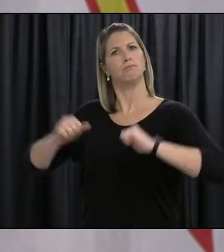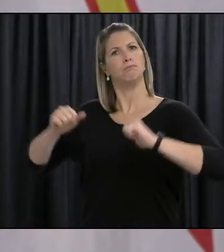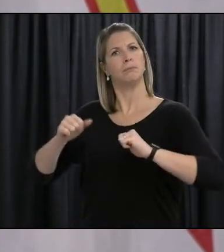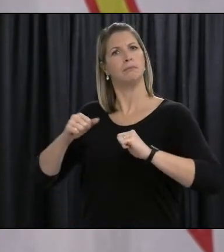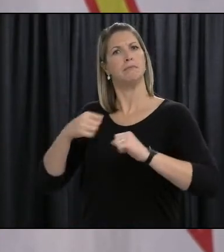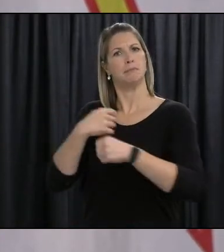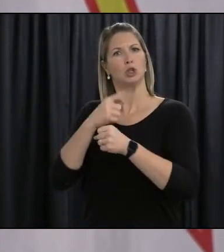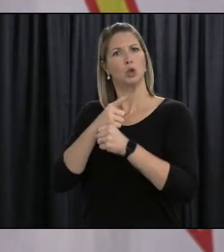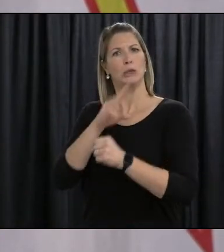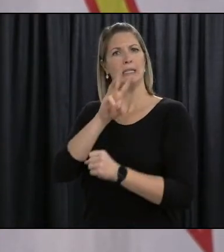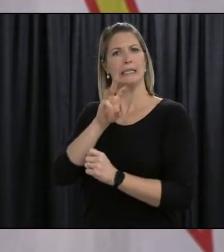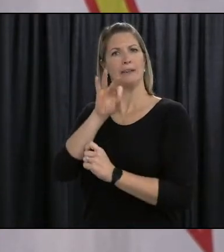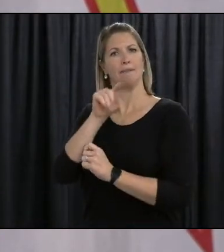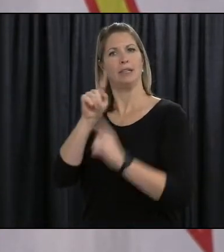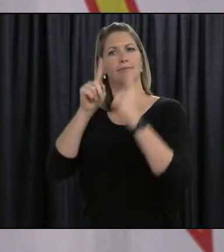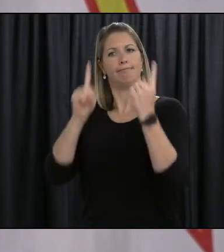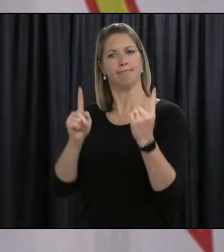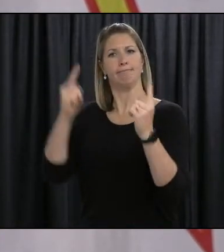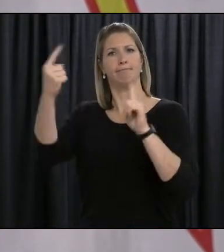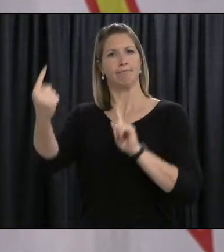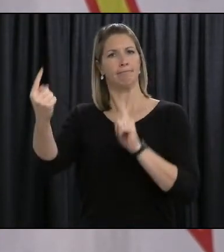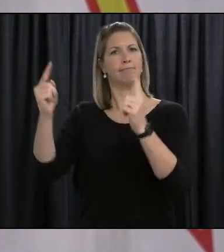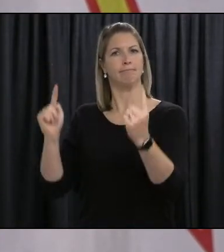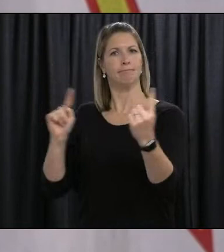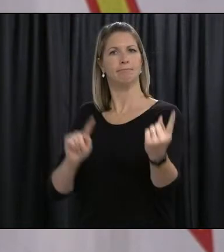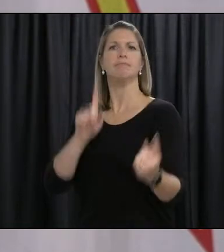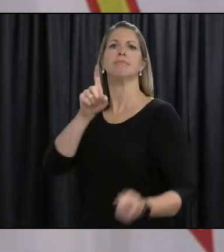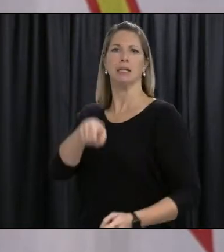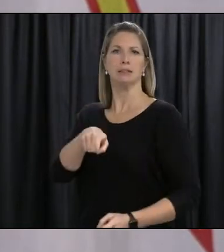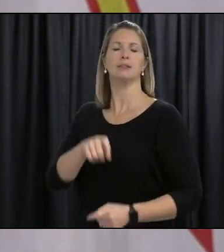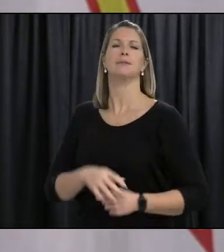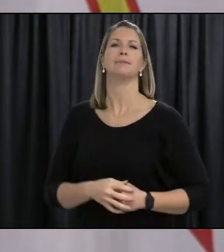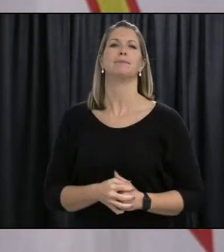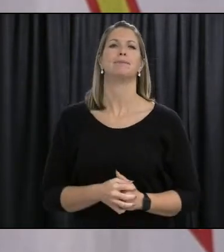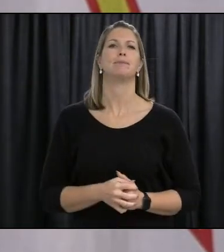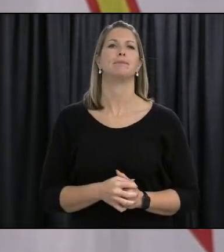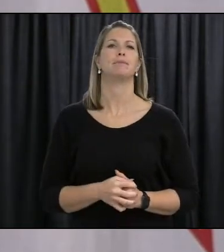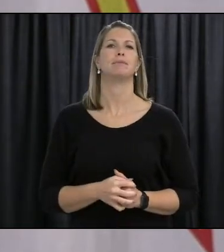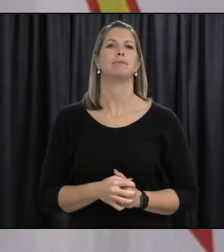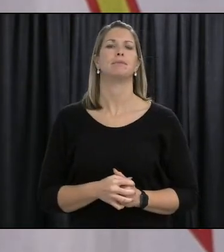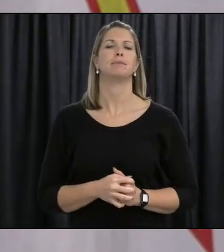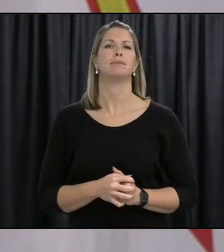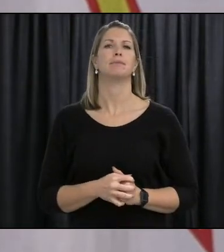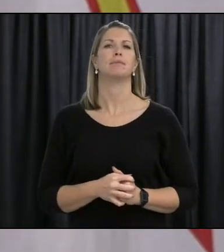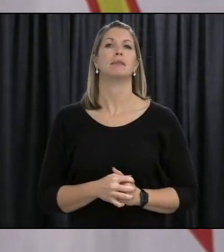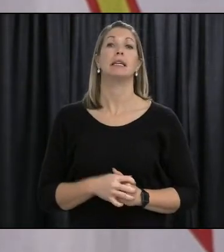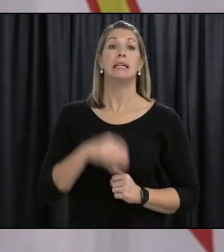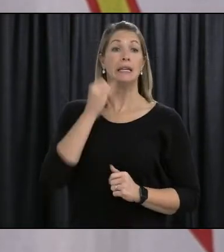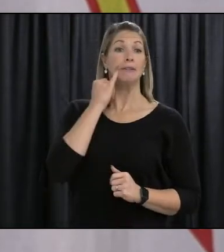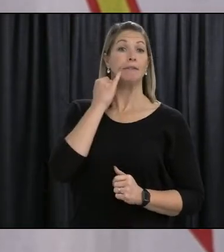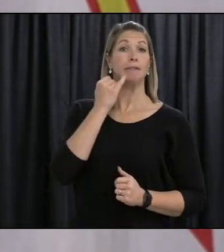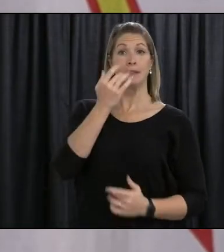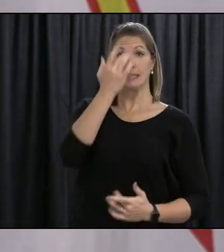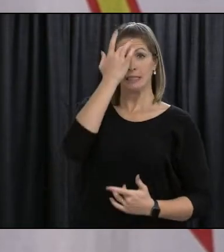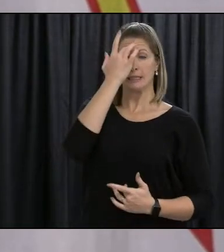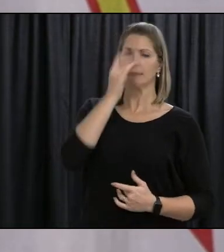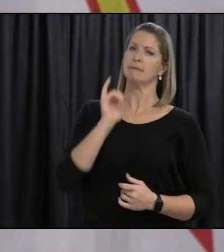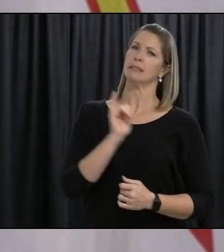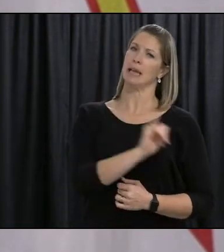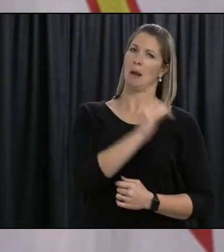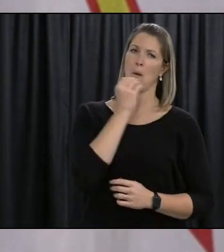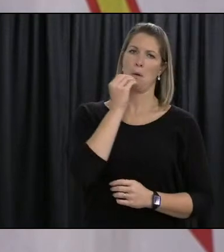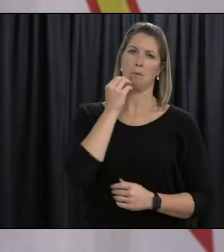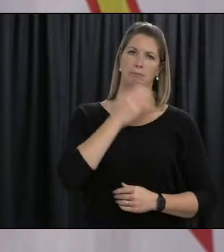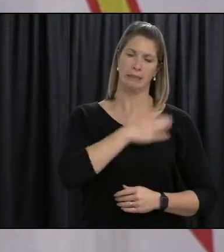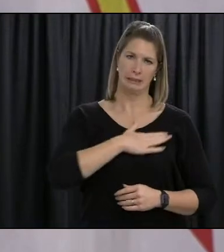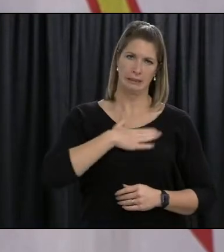6 feet of physical space around individual bubbles. Residents are reminded they must stay at home if feeling unwell, and